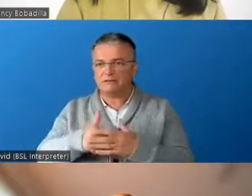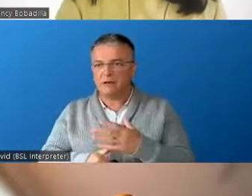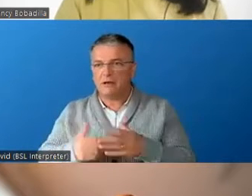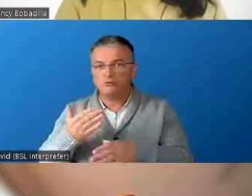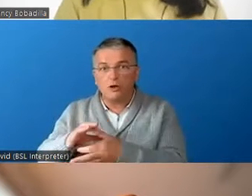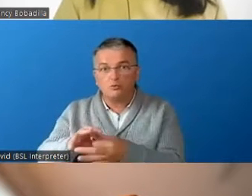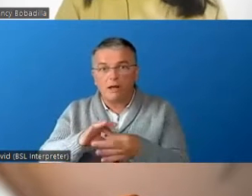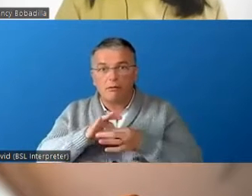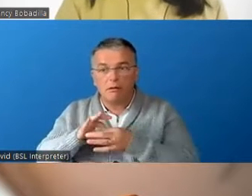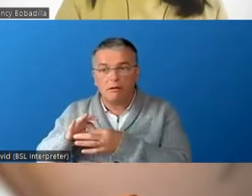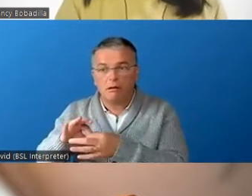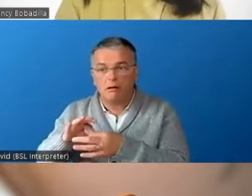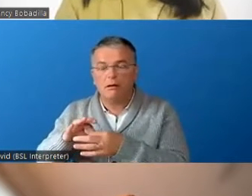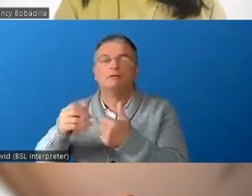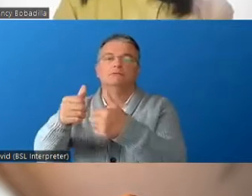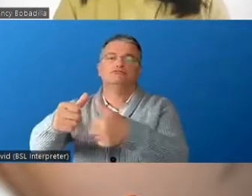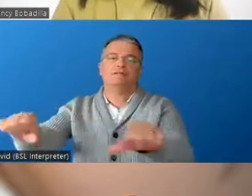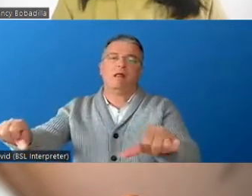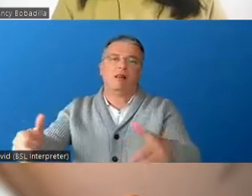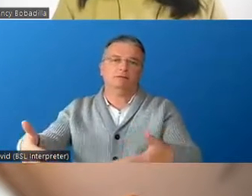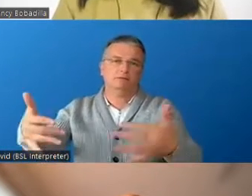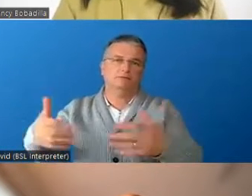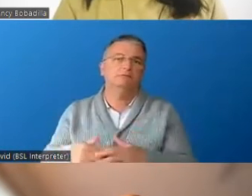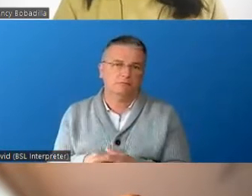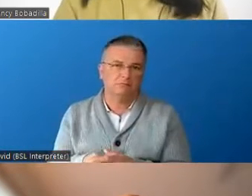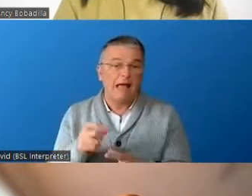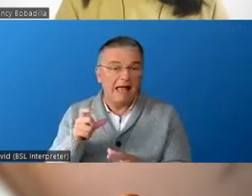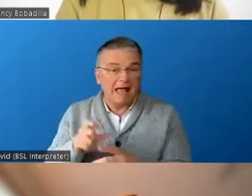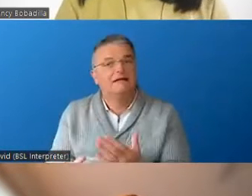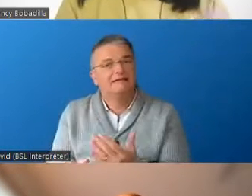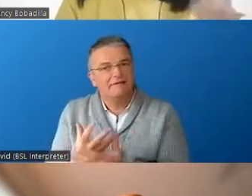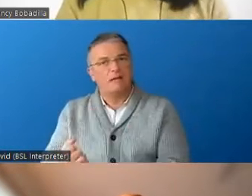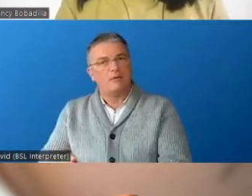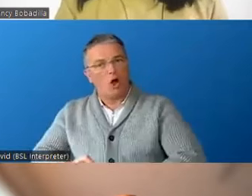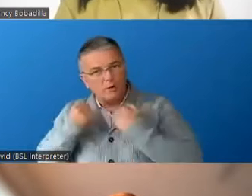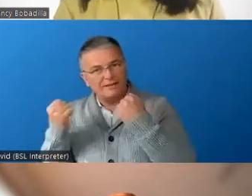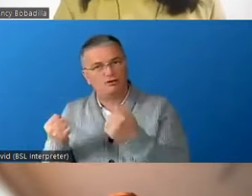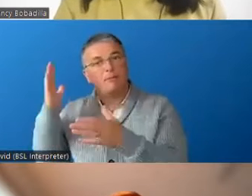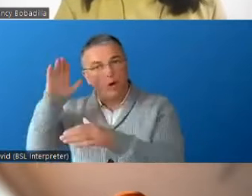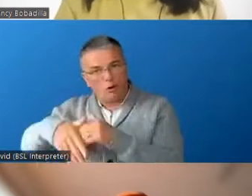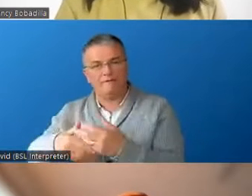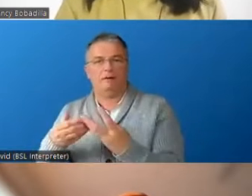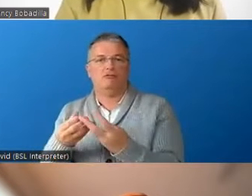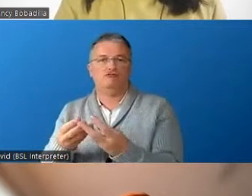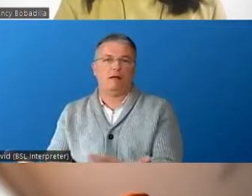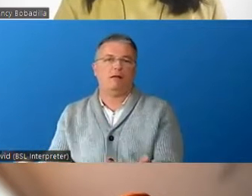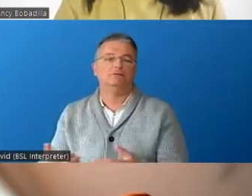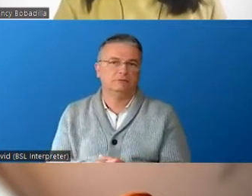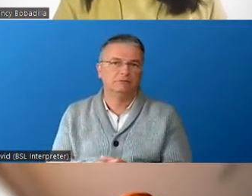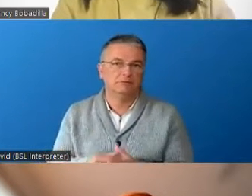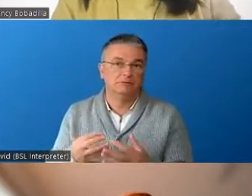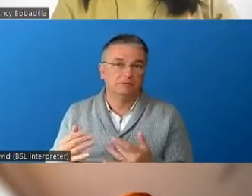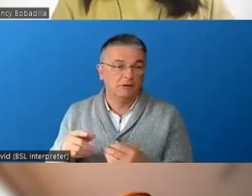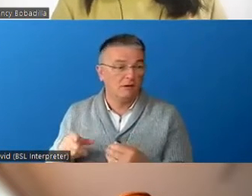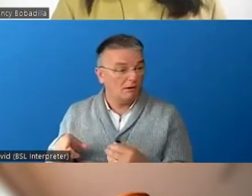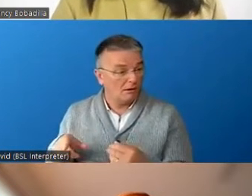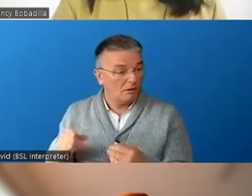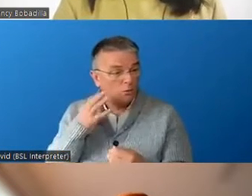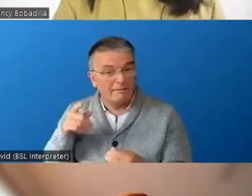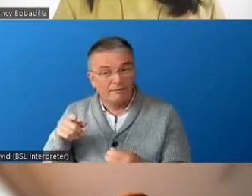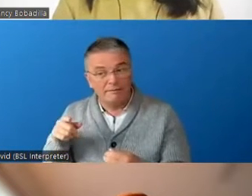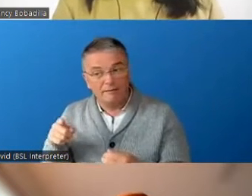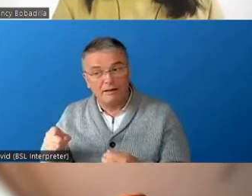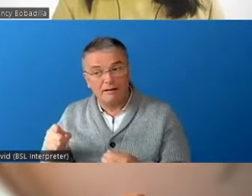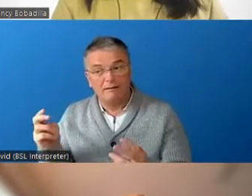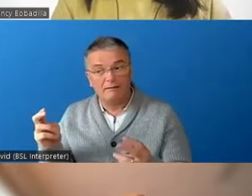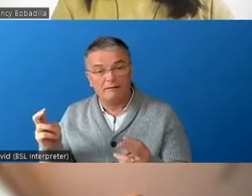together, they see results and develop ownership over the results in the process. And when they are